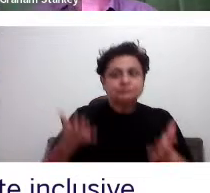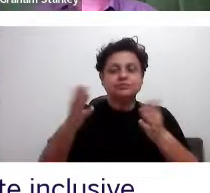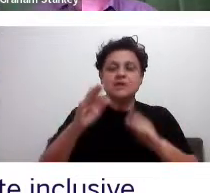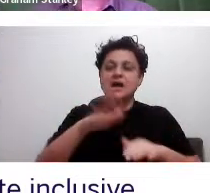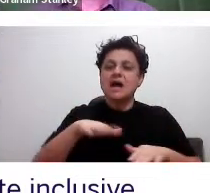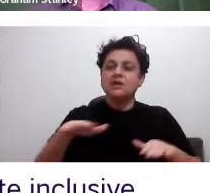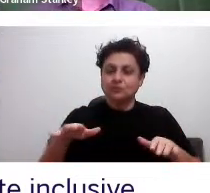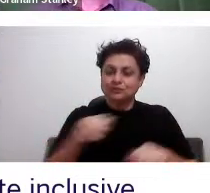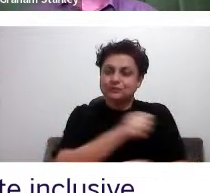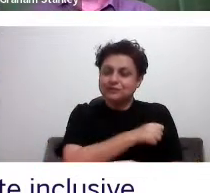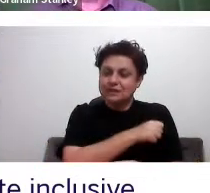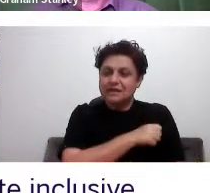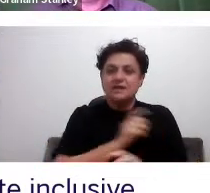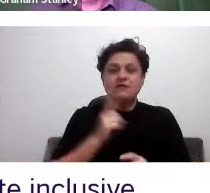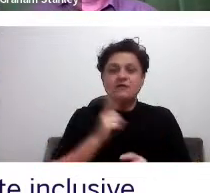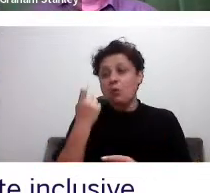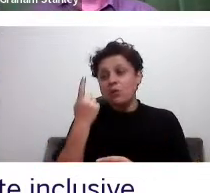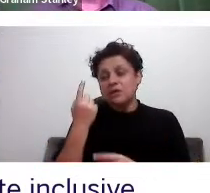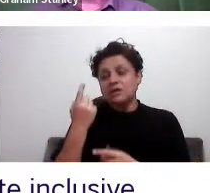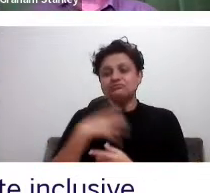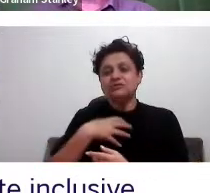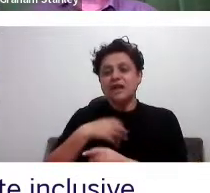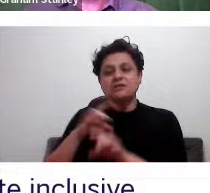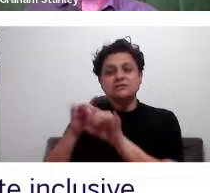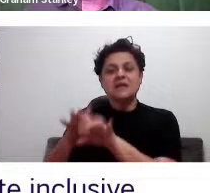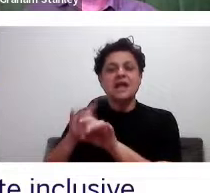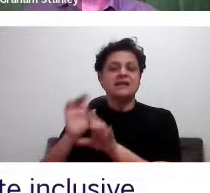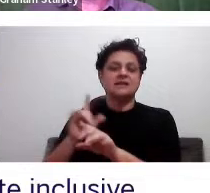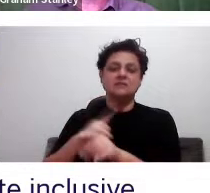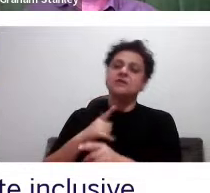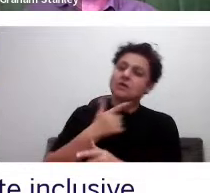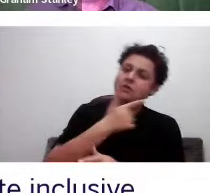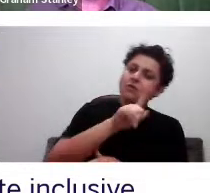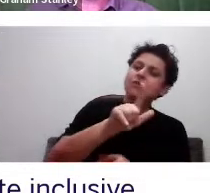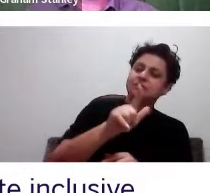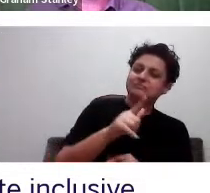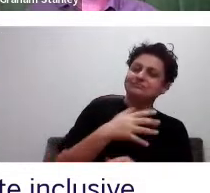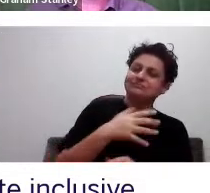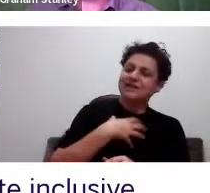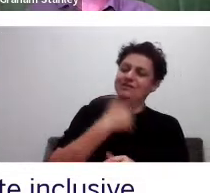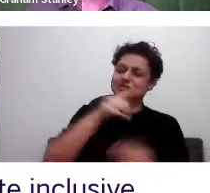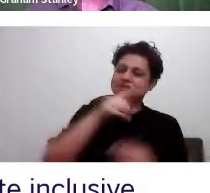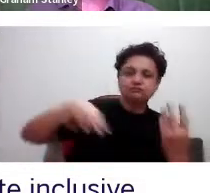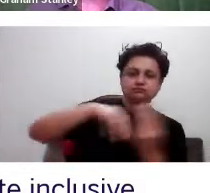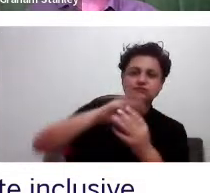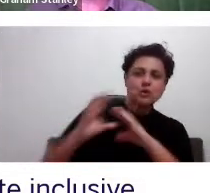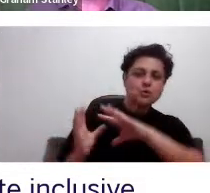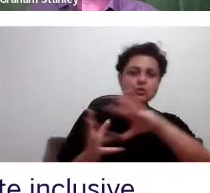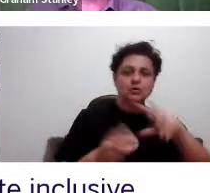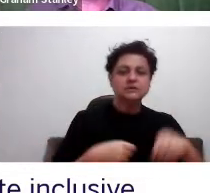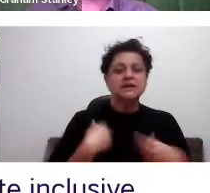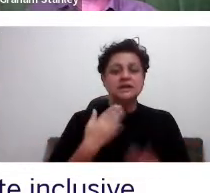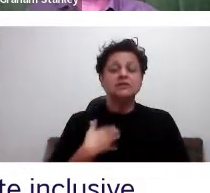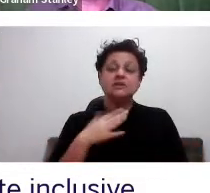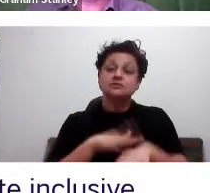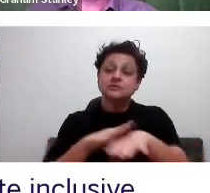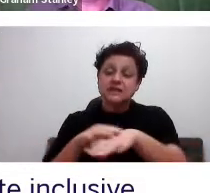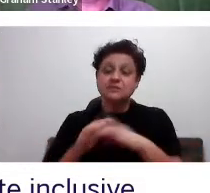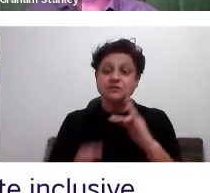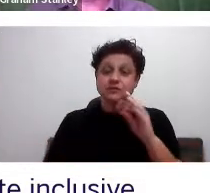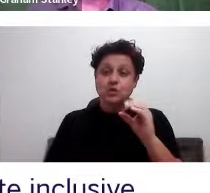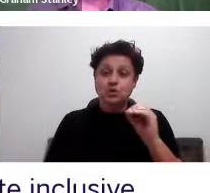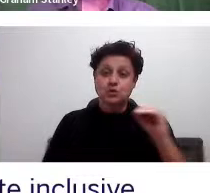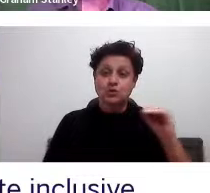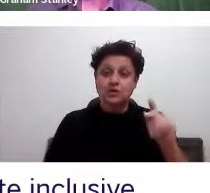need. So we commissioned this toolkit to focus on helping teachers create an inclusive learning environment